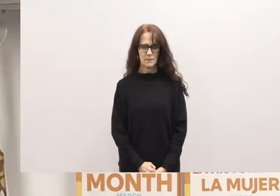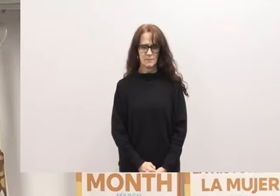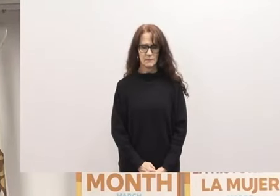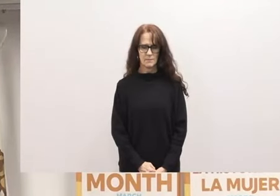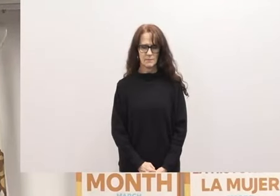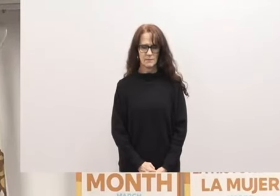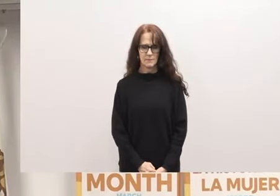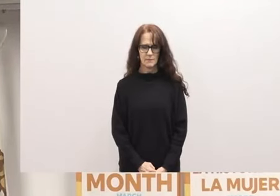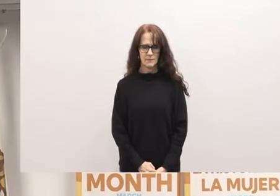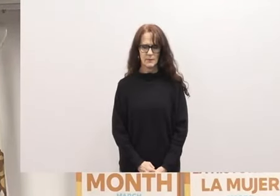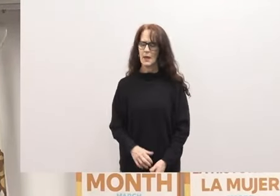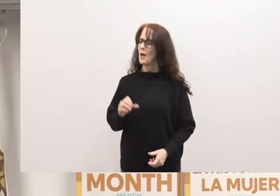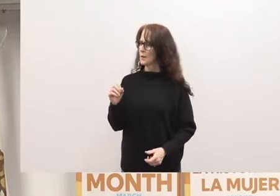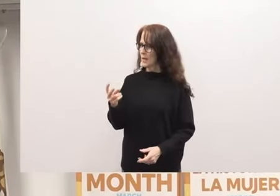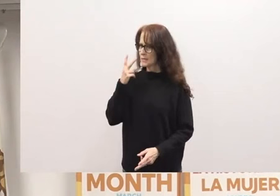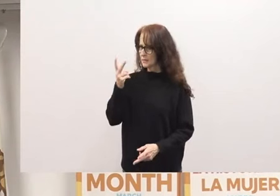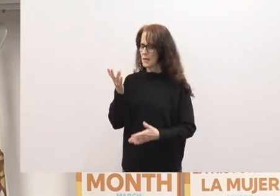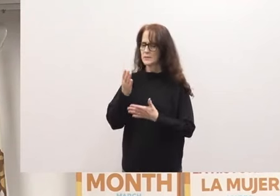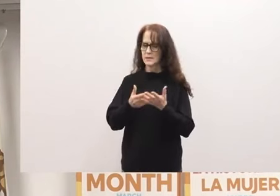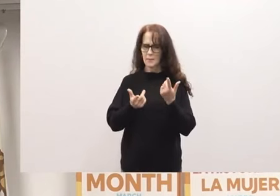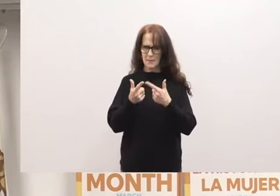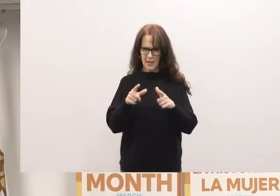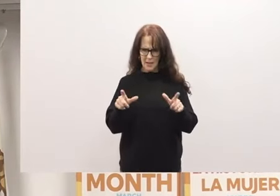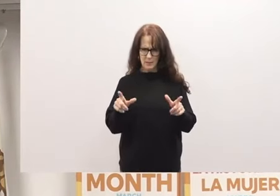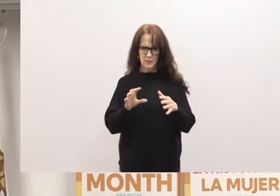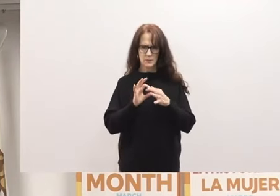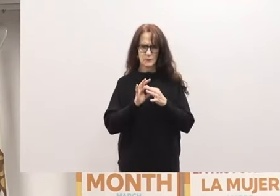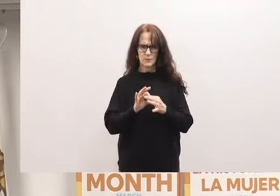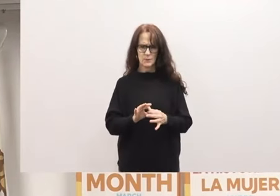Okay, I did see some language on